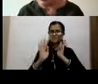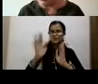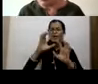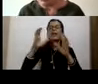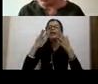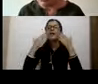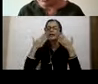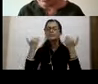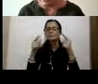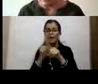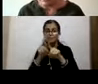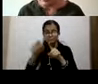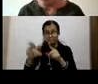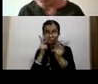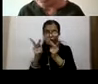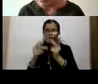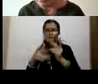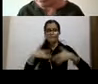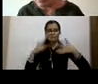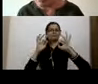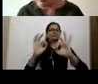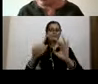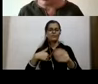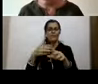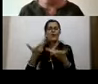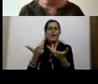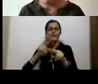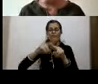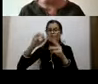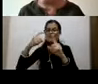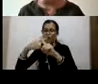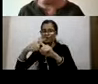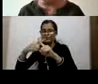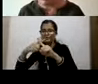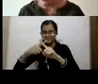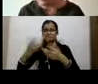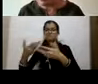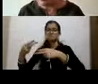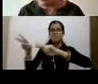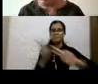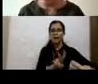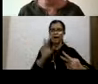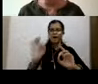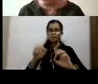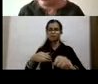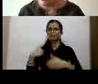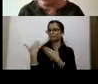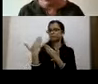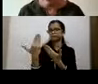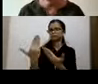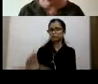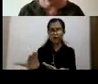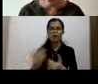Quite unusual to see that. foxes, you know, coming back, the Himalayan fox coming back after a long time. hadn't seen it in decades.